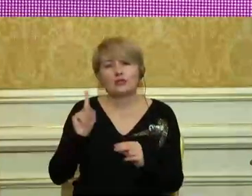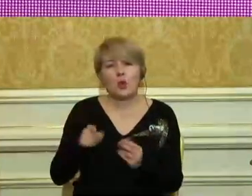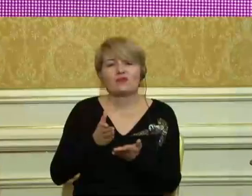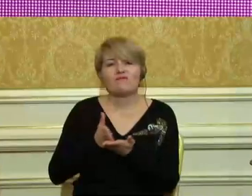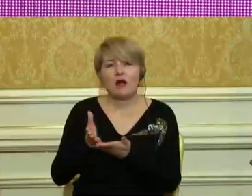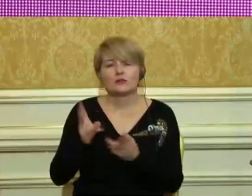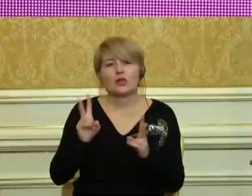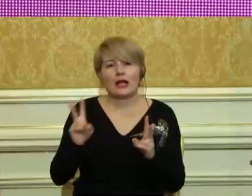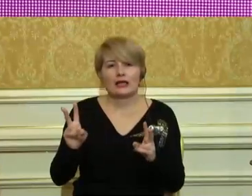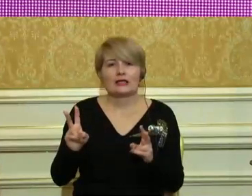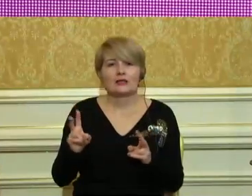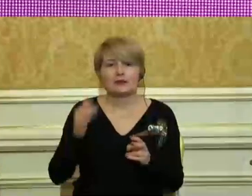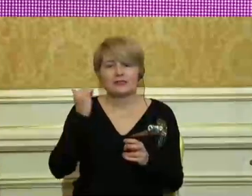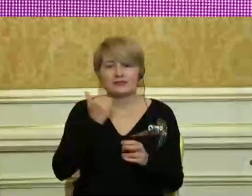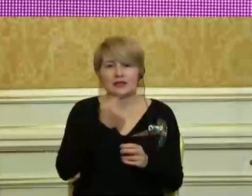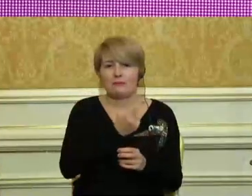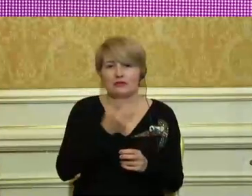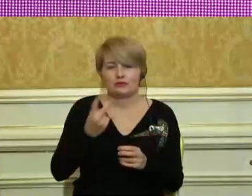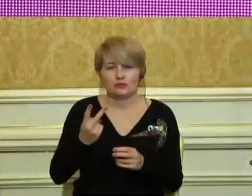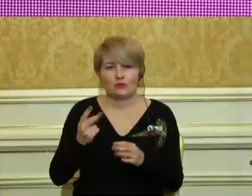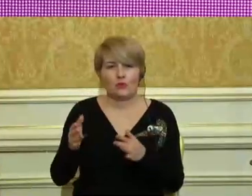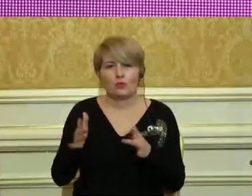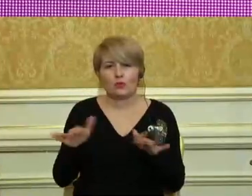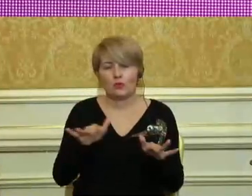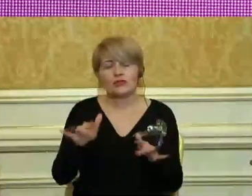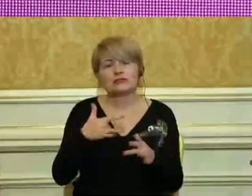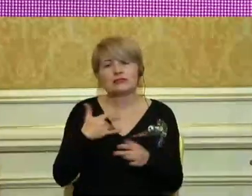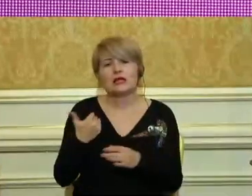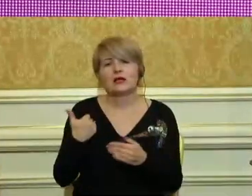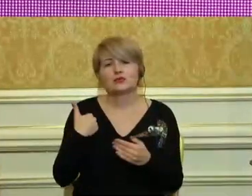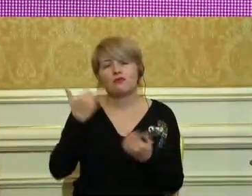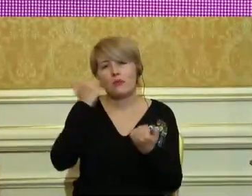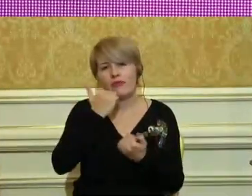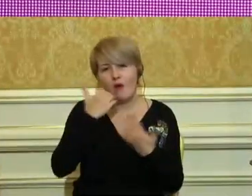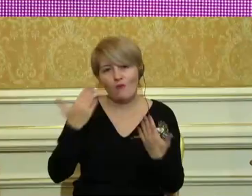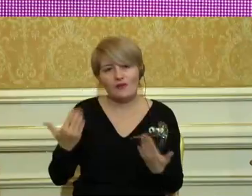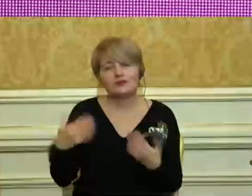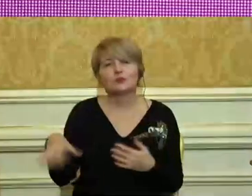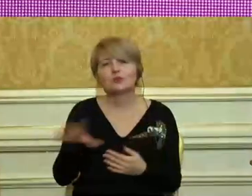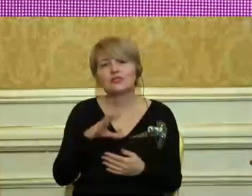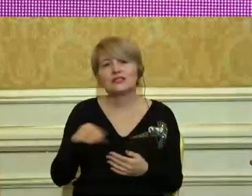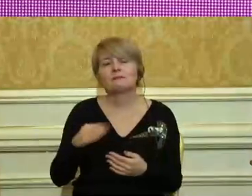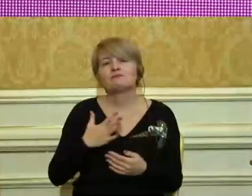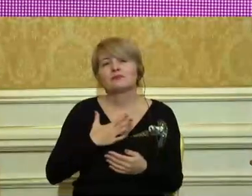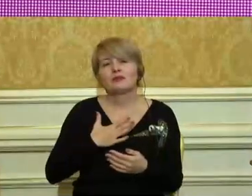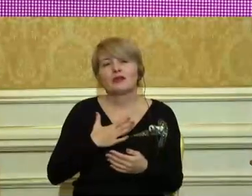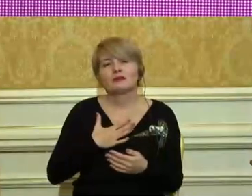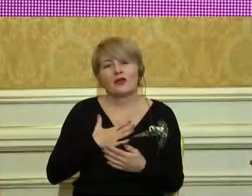this is the very important factor which will follow the above mentioned too. So I would like to express my